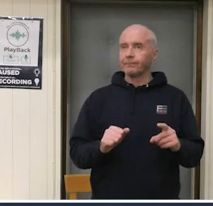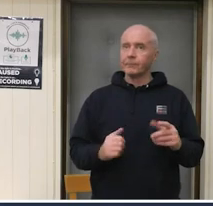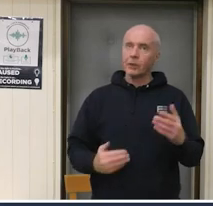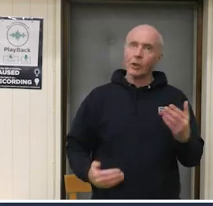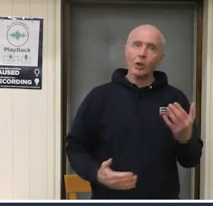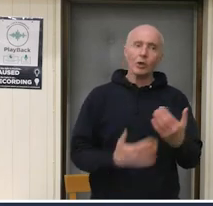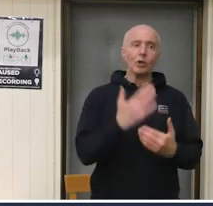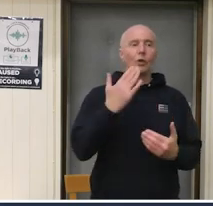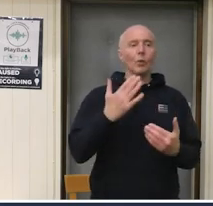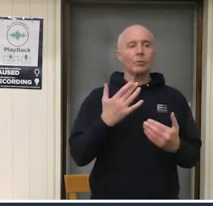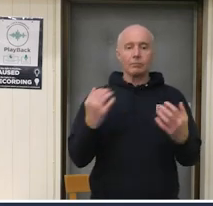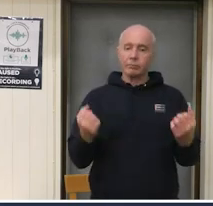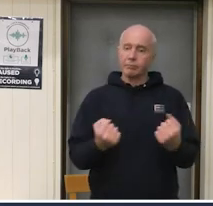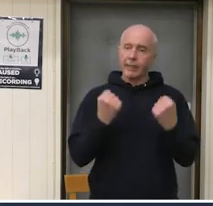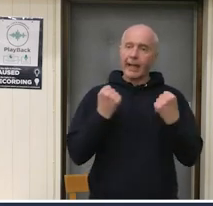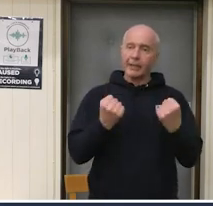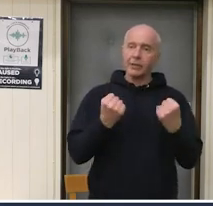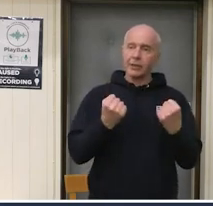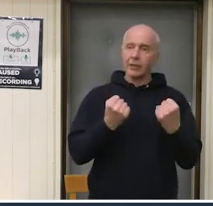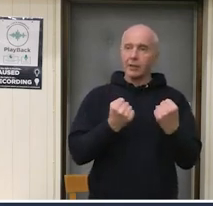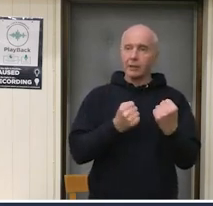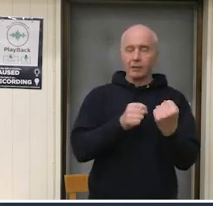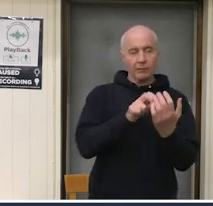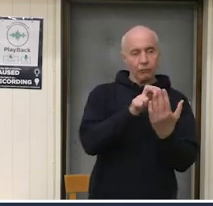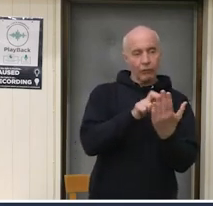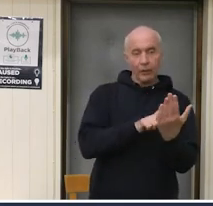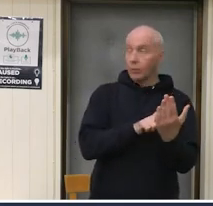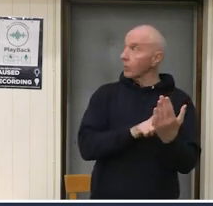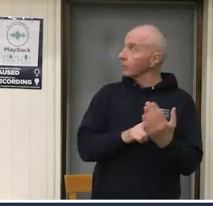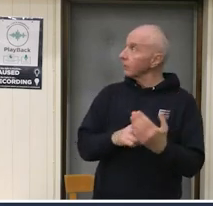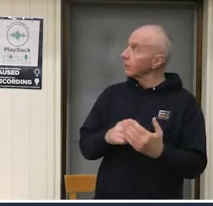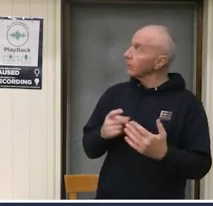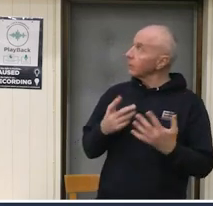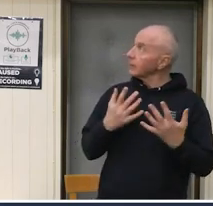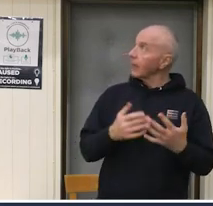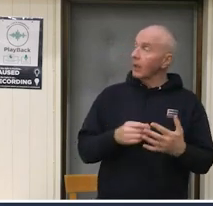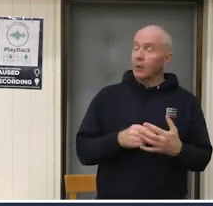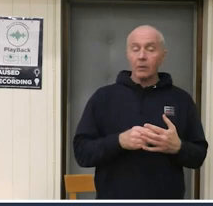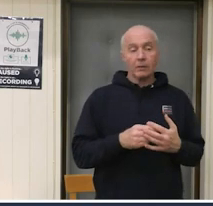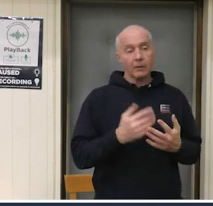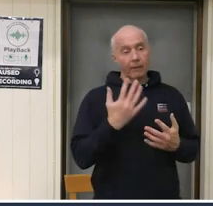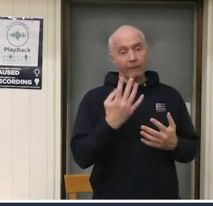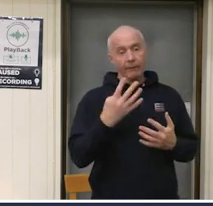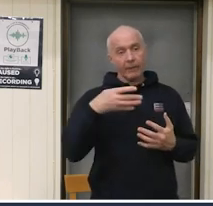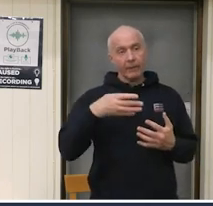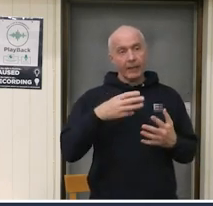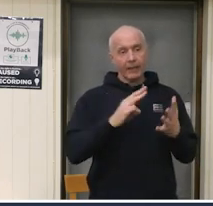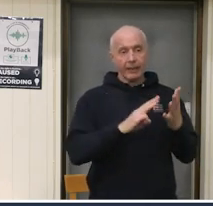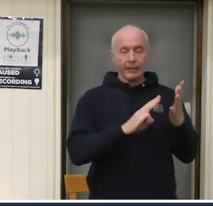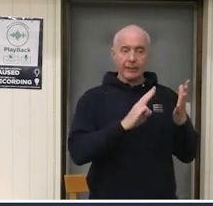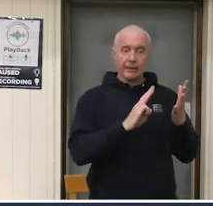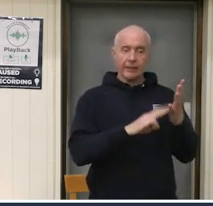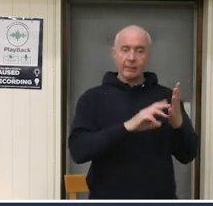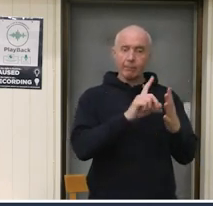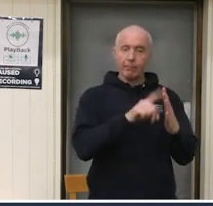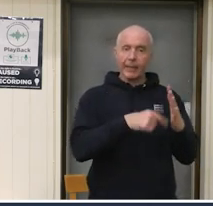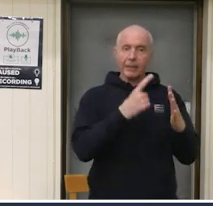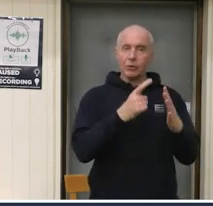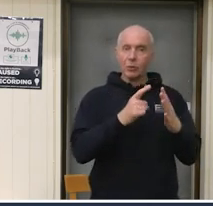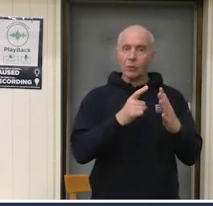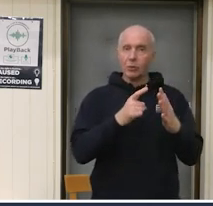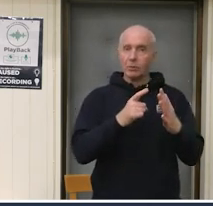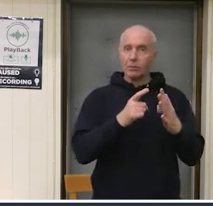a new energy record here, right? So they're now at 59 megajoules out. And as you can